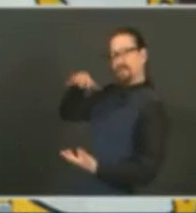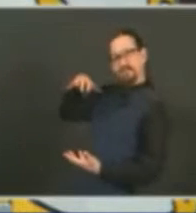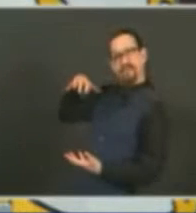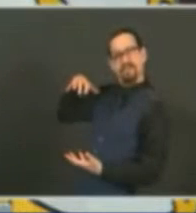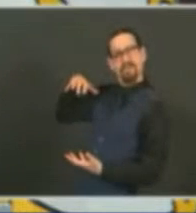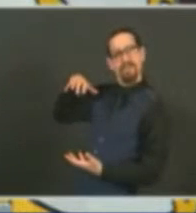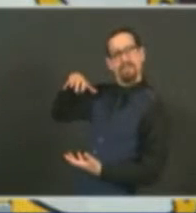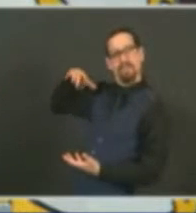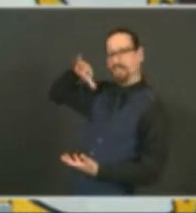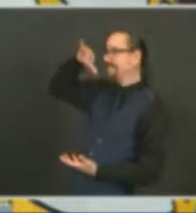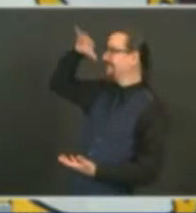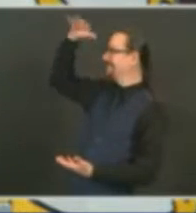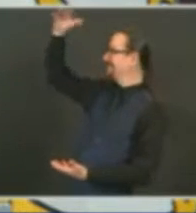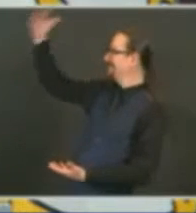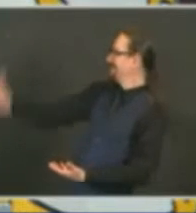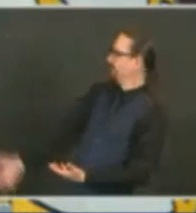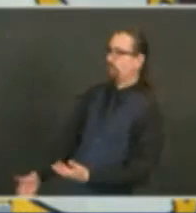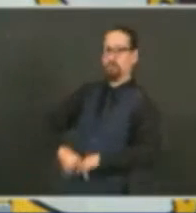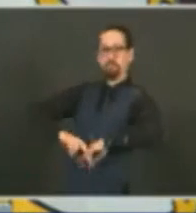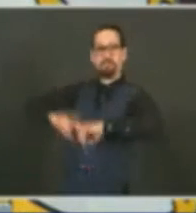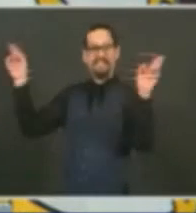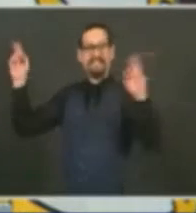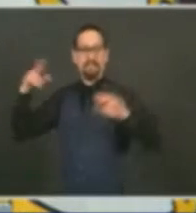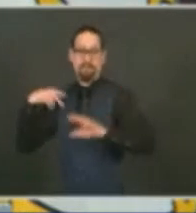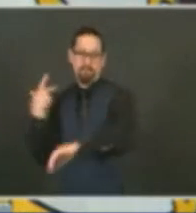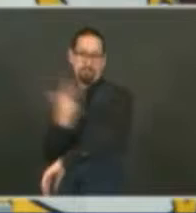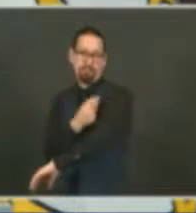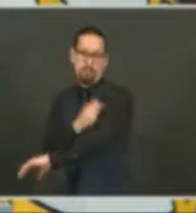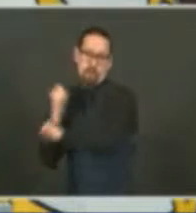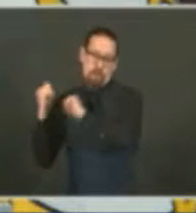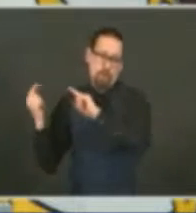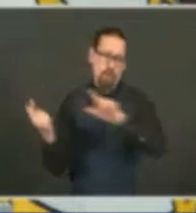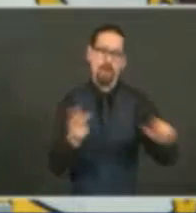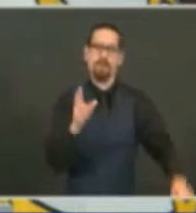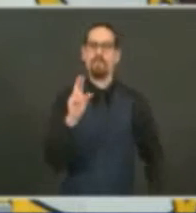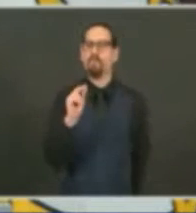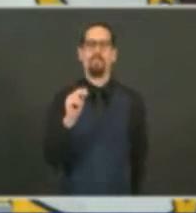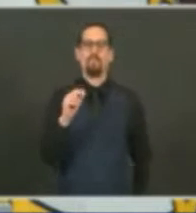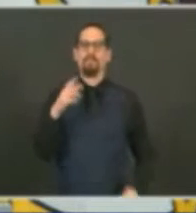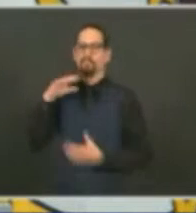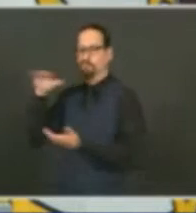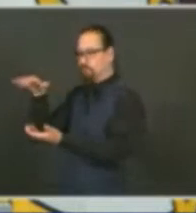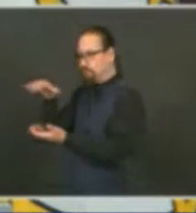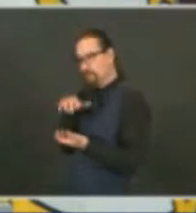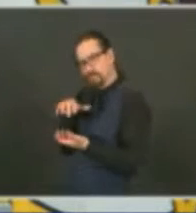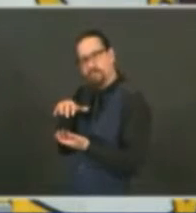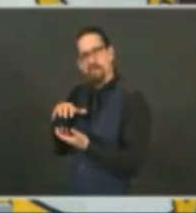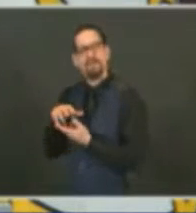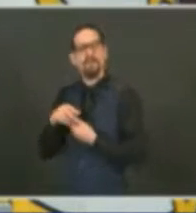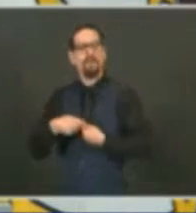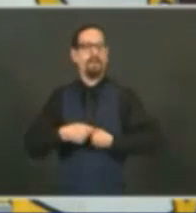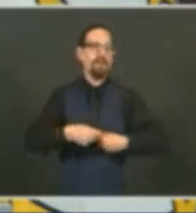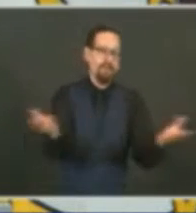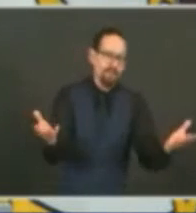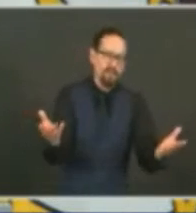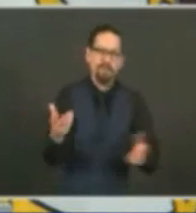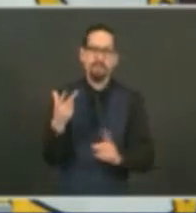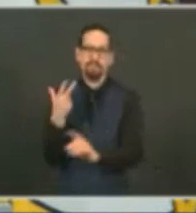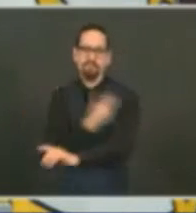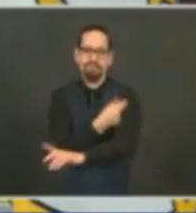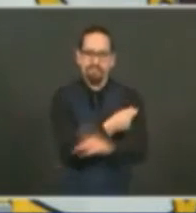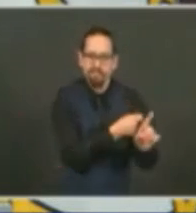months. They're not rushing into Rhode Island this month. And we're going to have to be